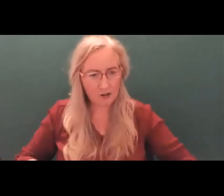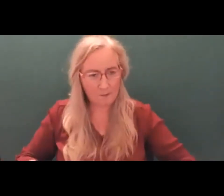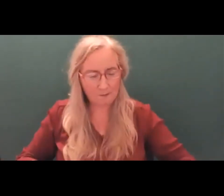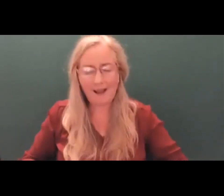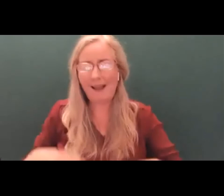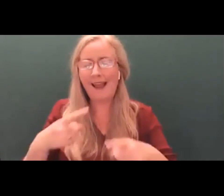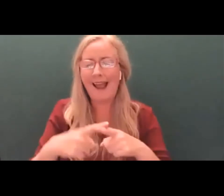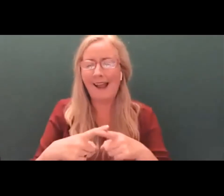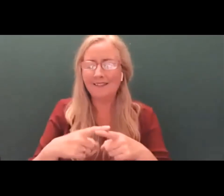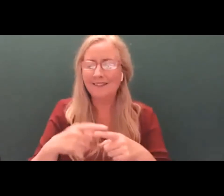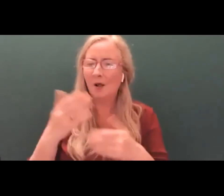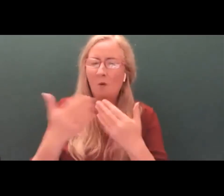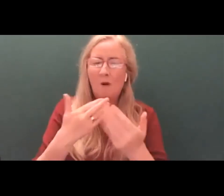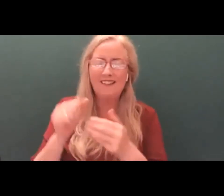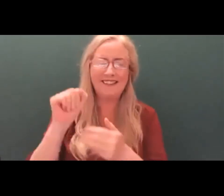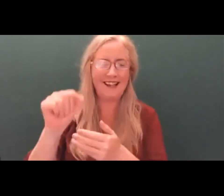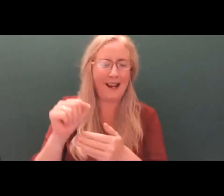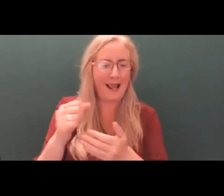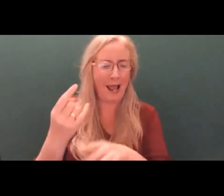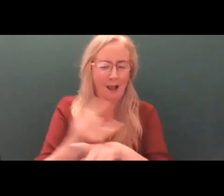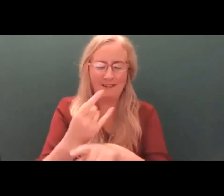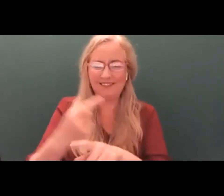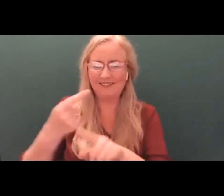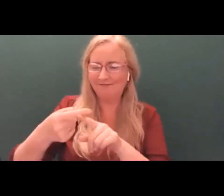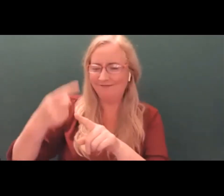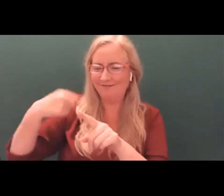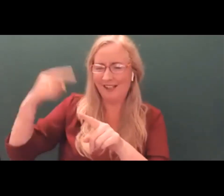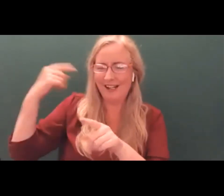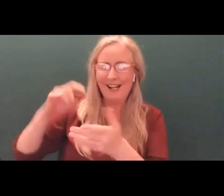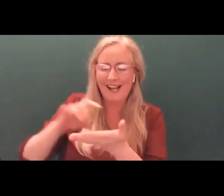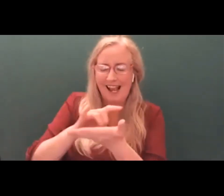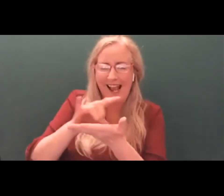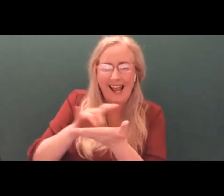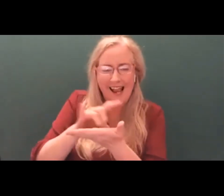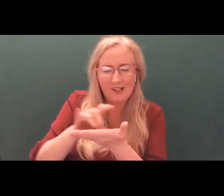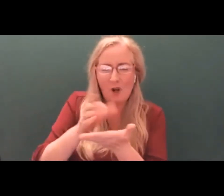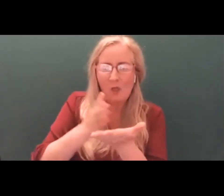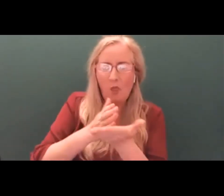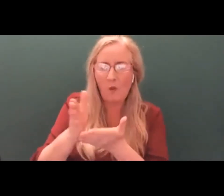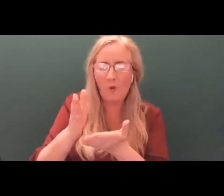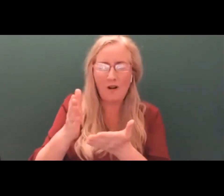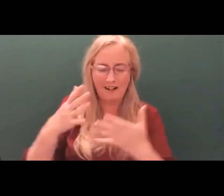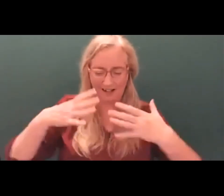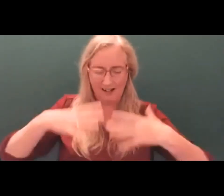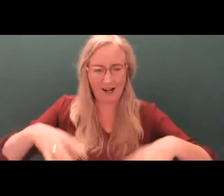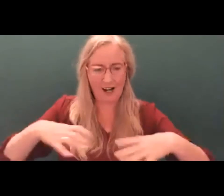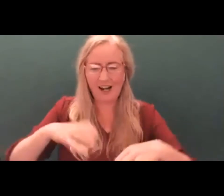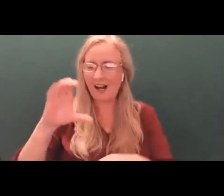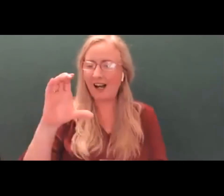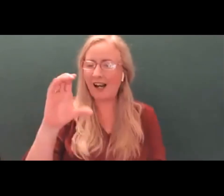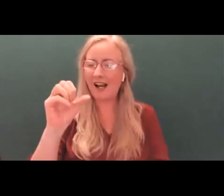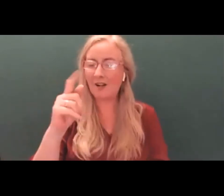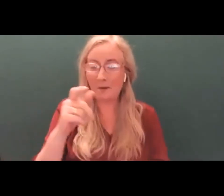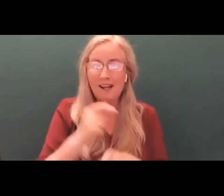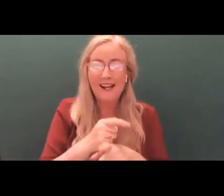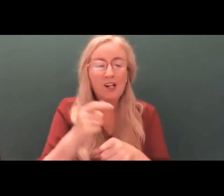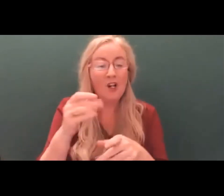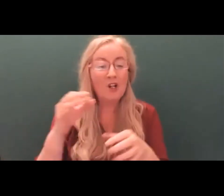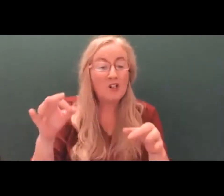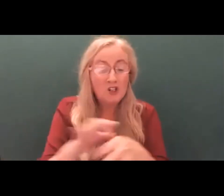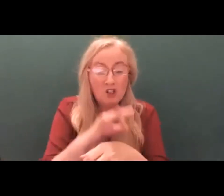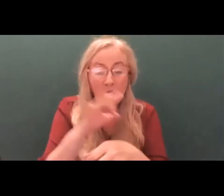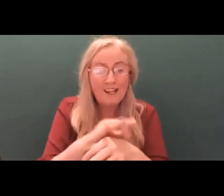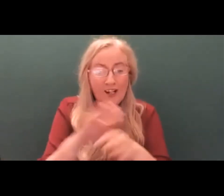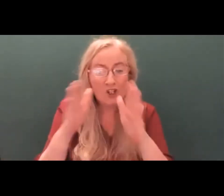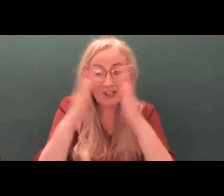lives in the early 1800s. The historical reenactor and costume maker that we used was in her sewing shed,